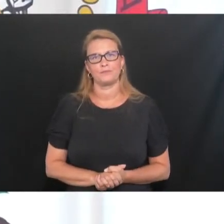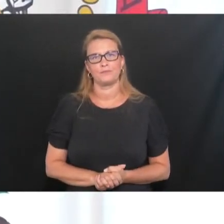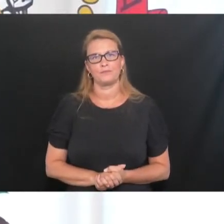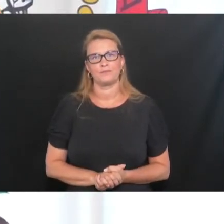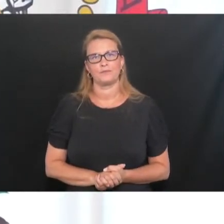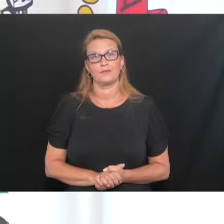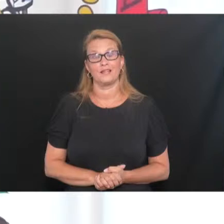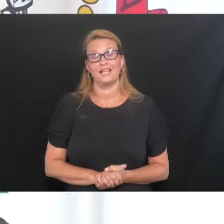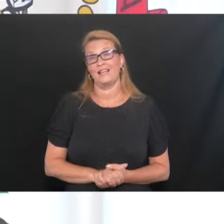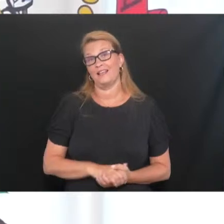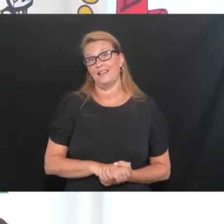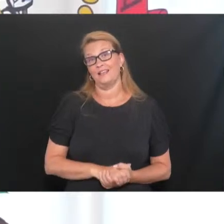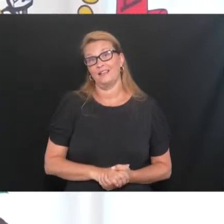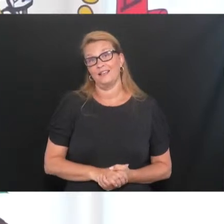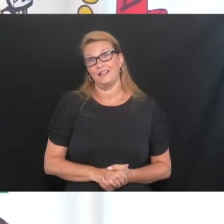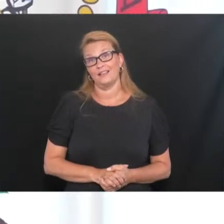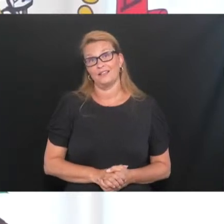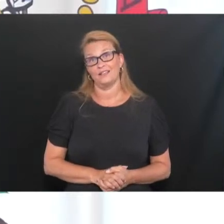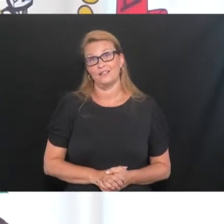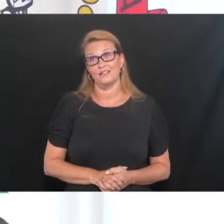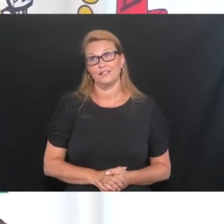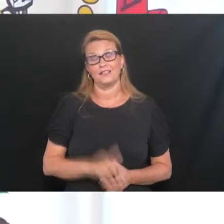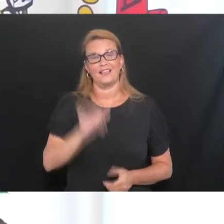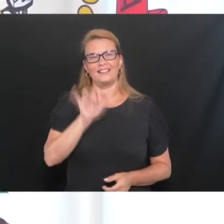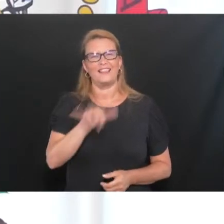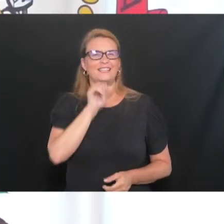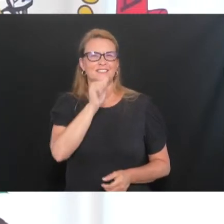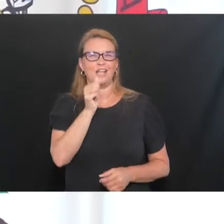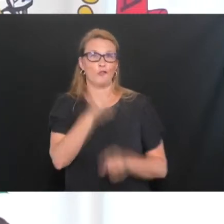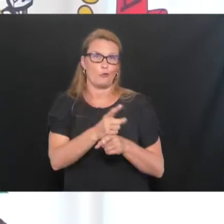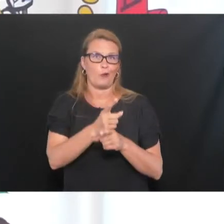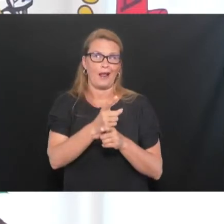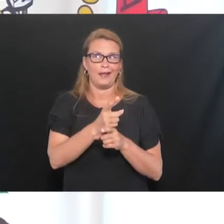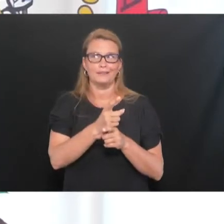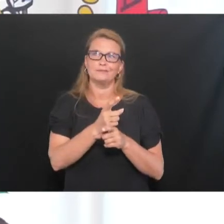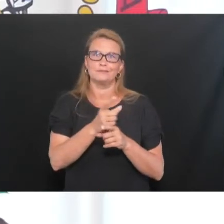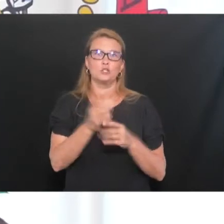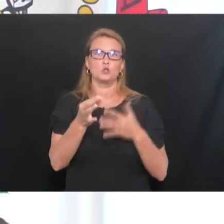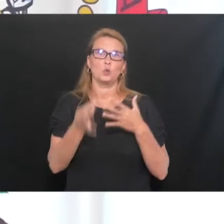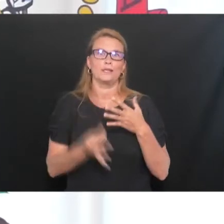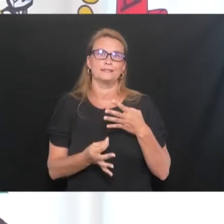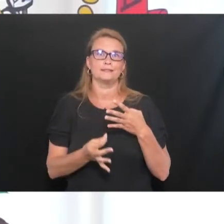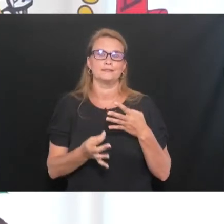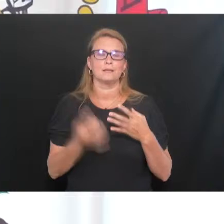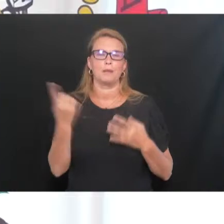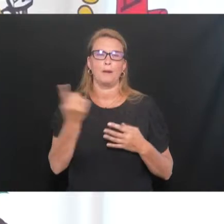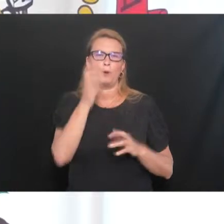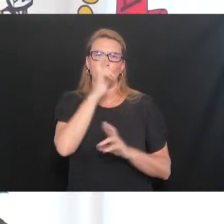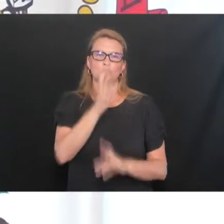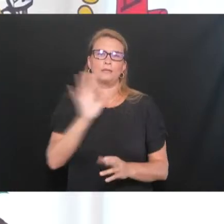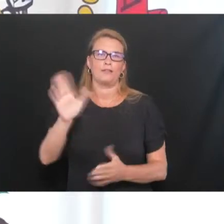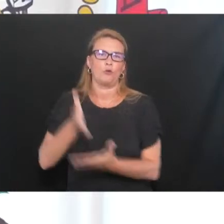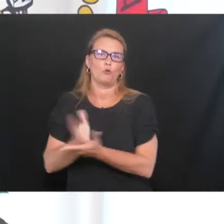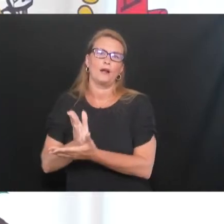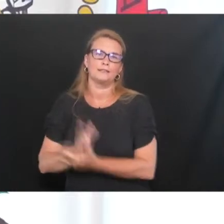is absolutely not the right choice. But I absolutely will always be respectful of their rights.